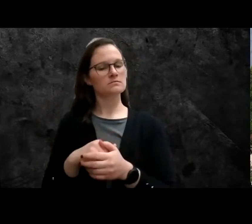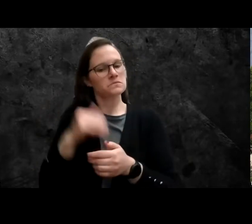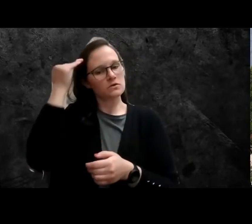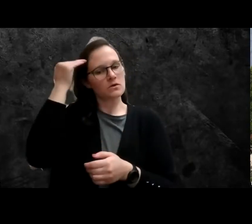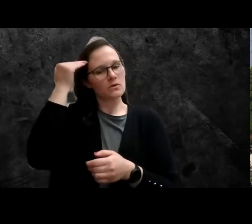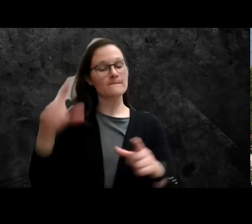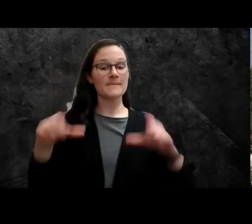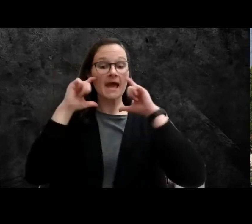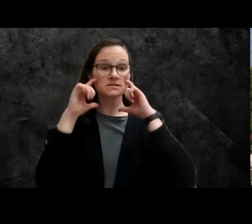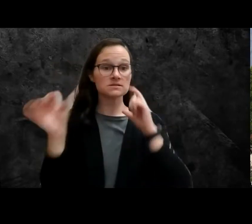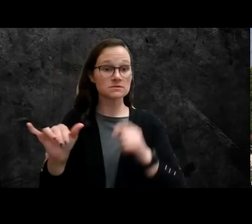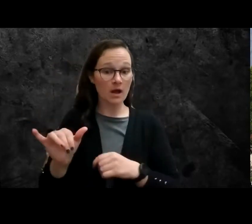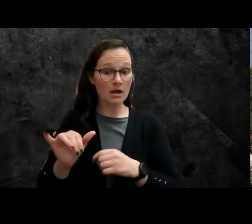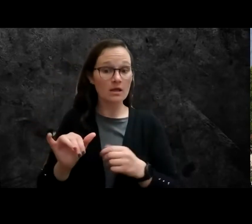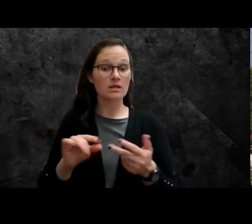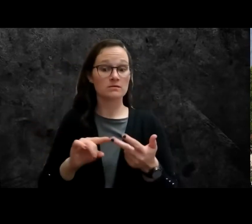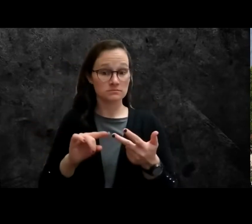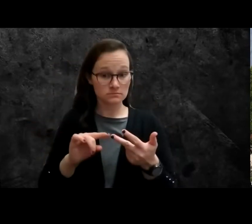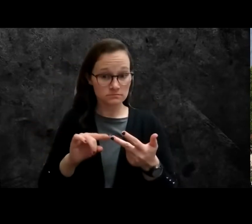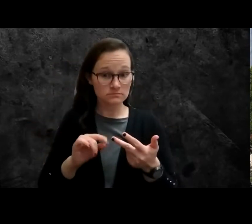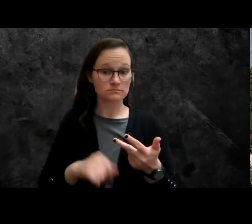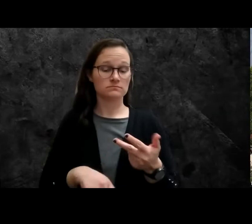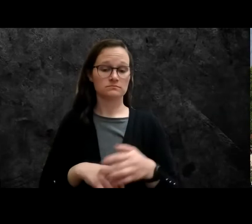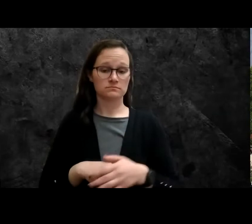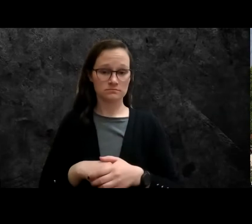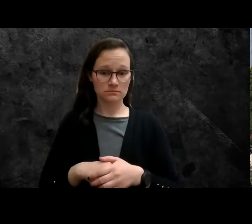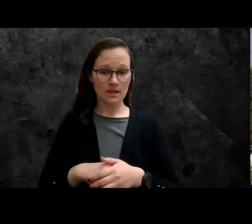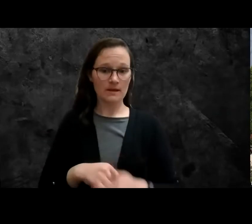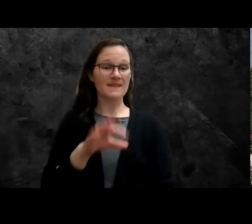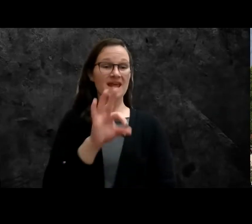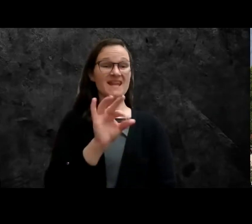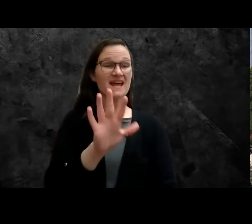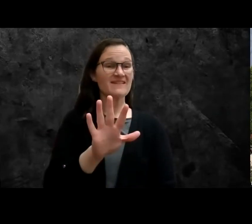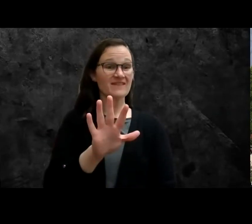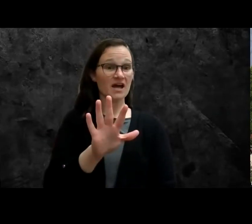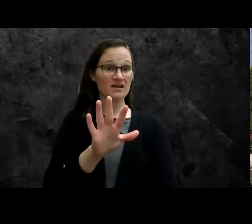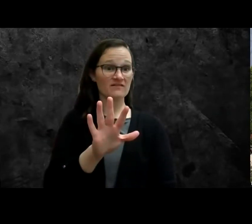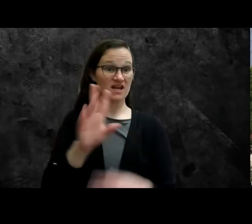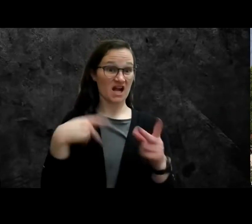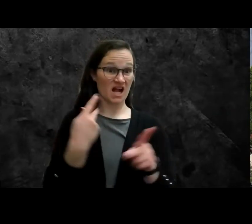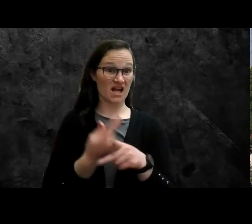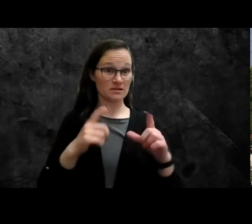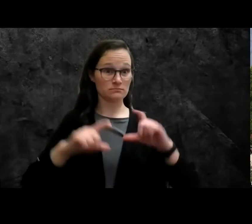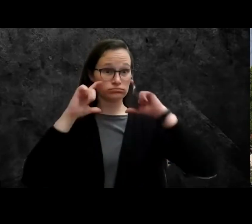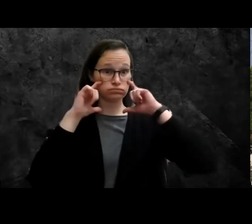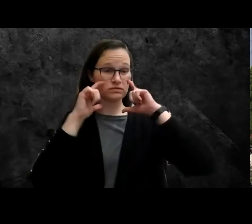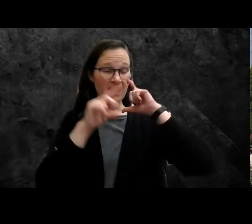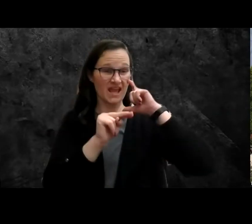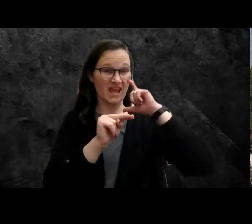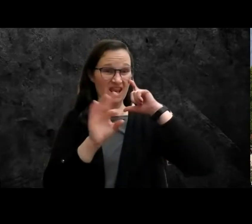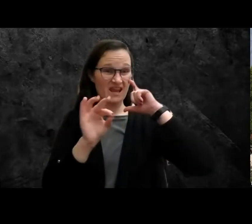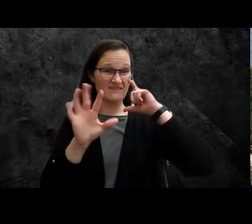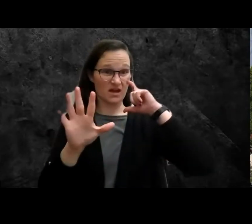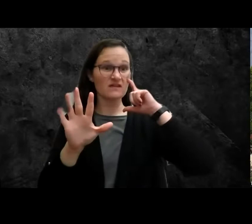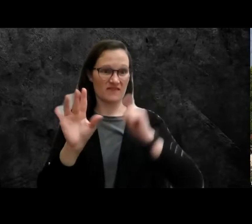has the NIOSH rating, the KN95 or KN94 and 95s, I think, are the ones that